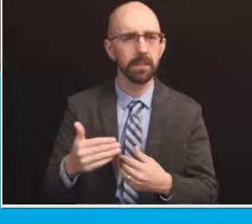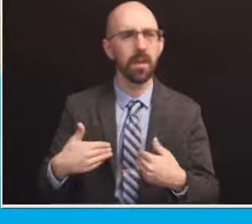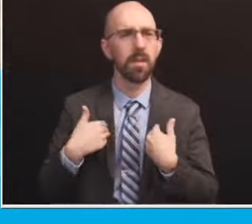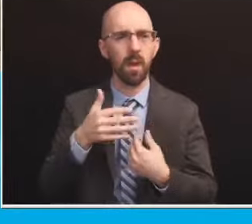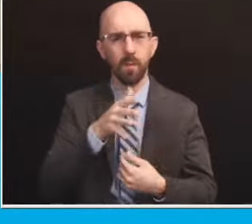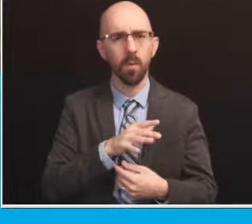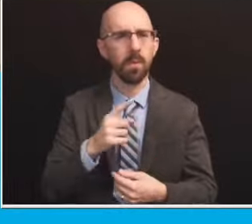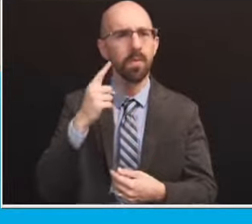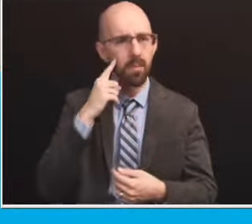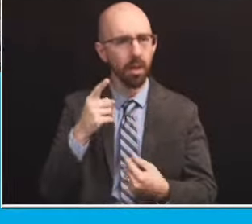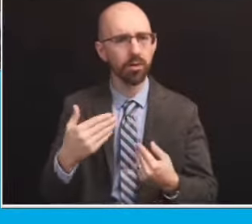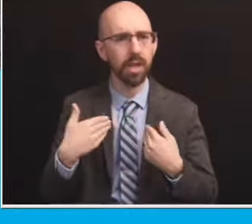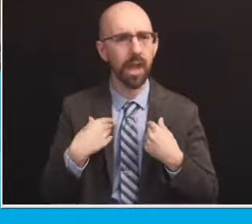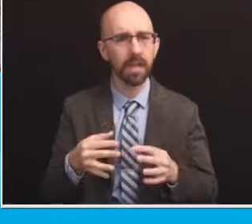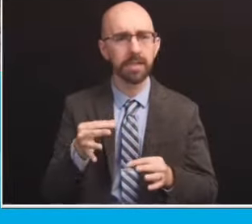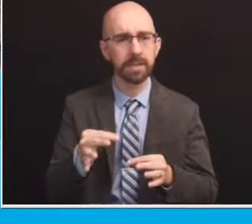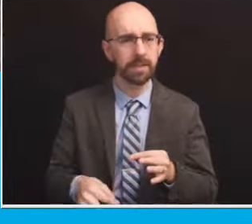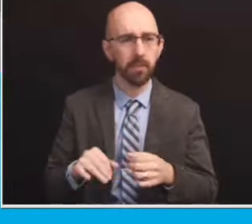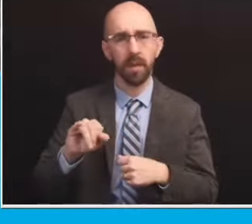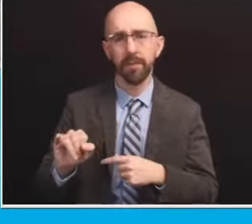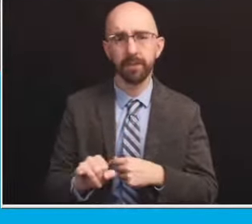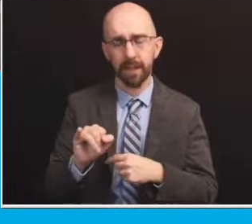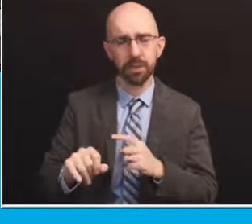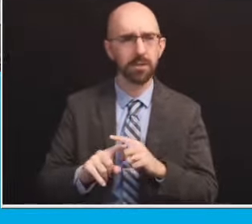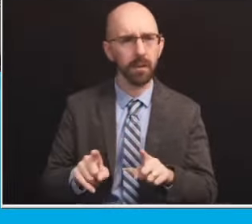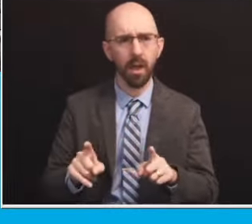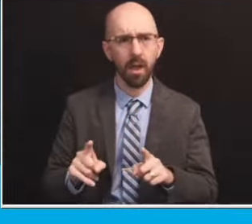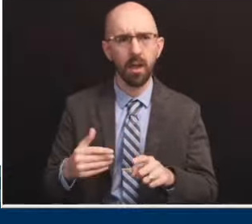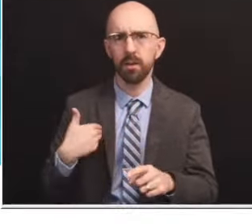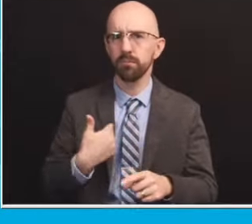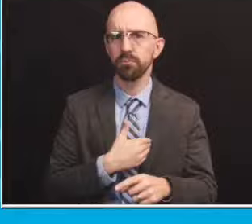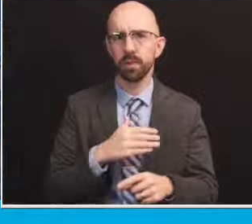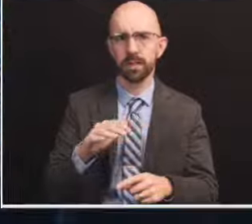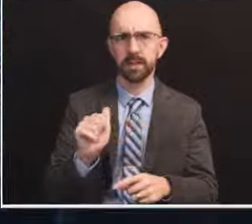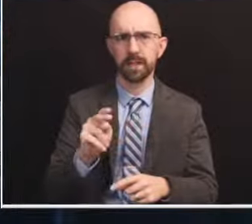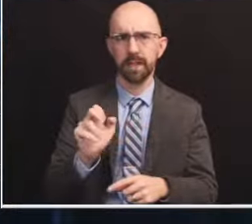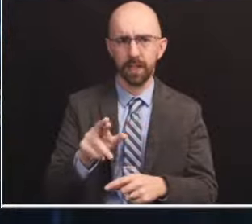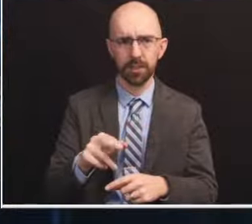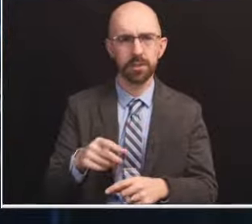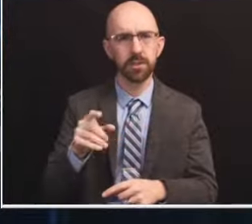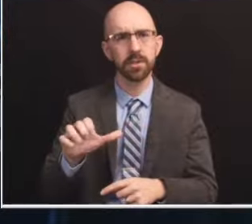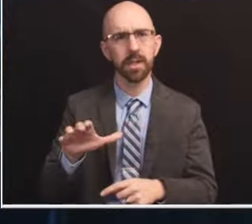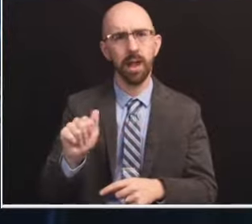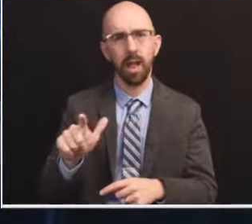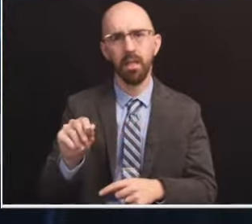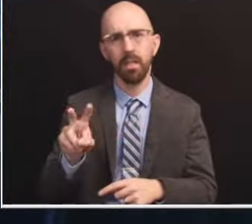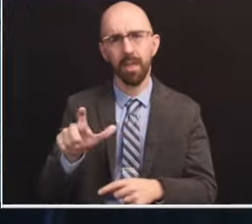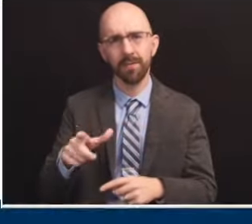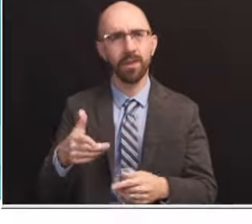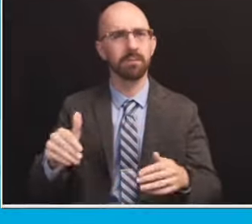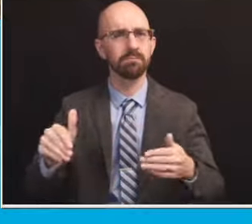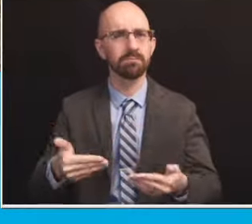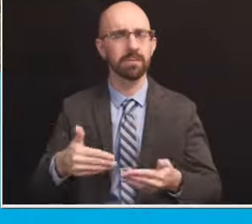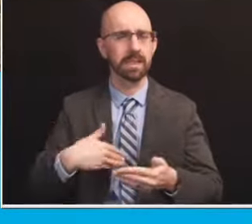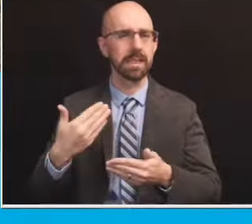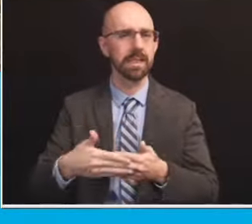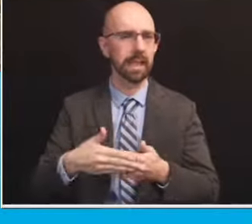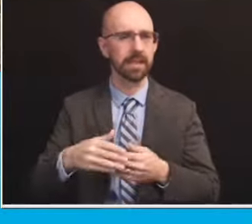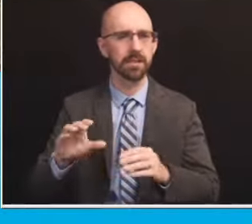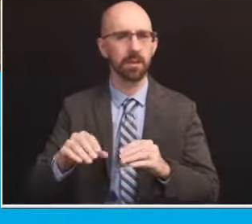had a simple infection, but it was breast cancer. I'm Jessica Lovell on the next Open Mics with Dr. Stites. The